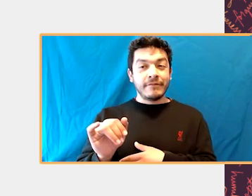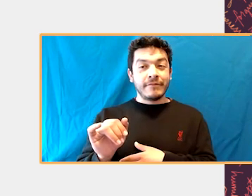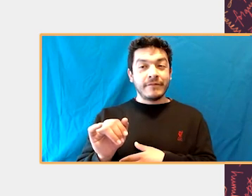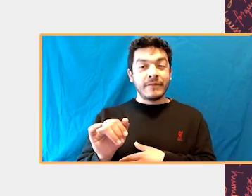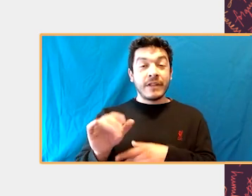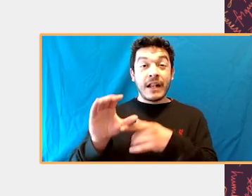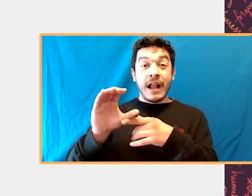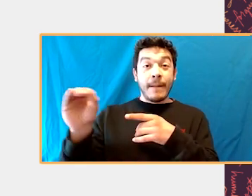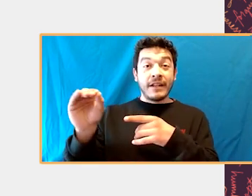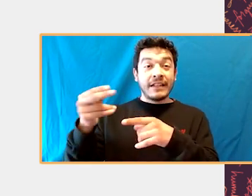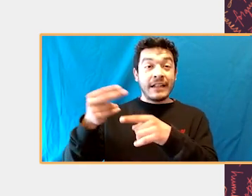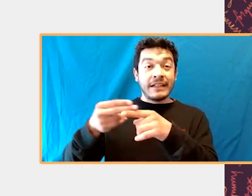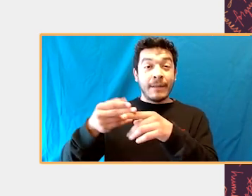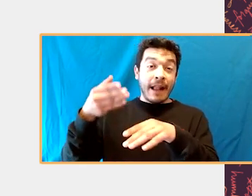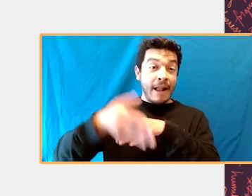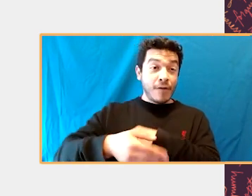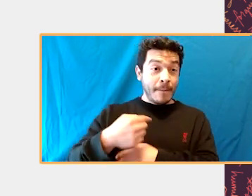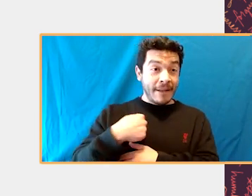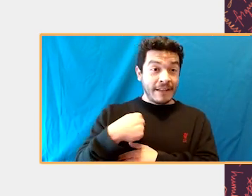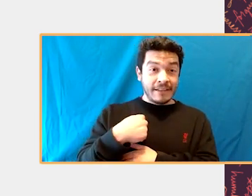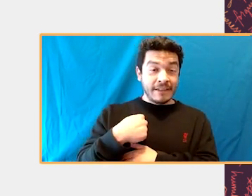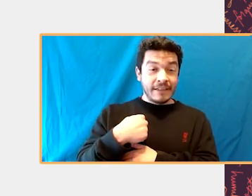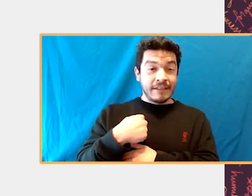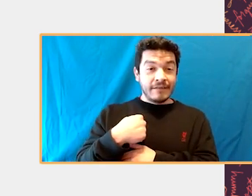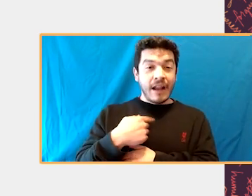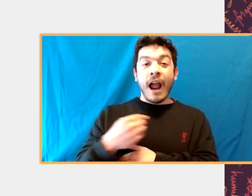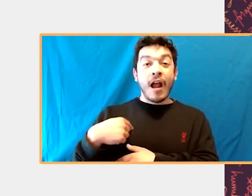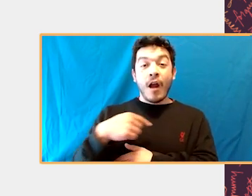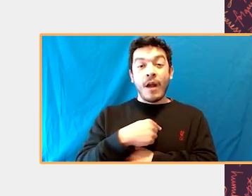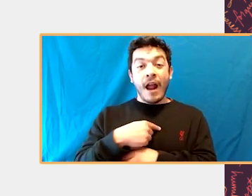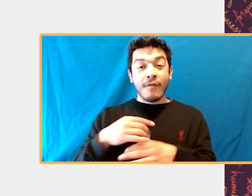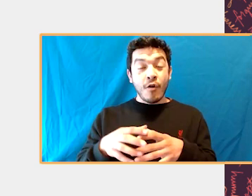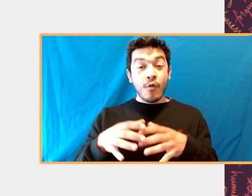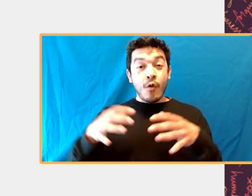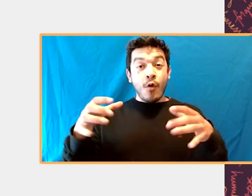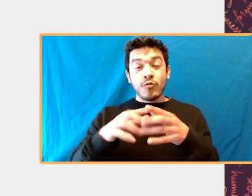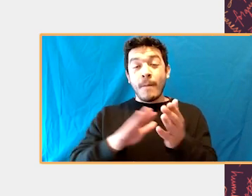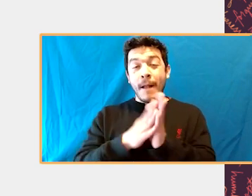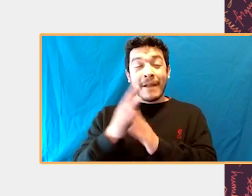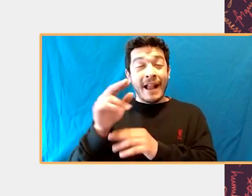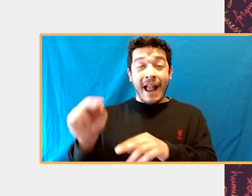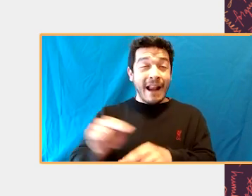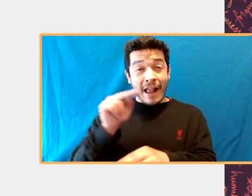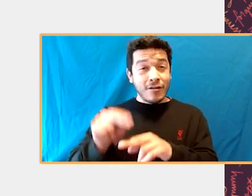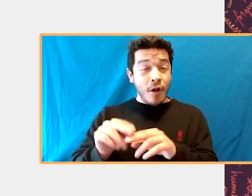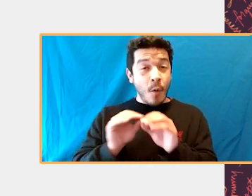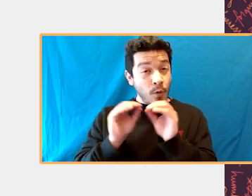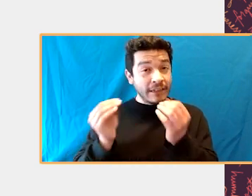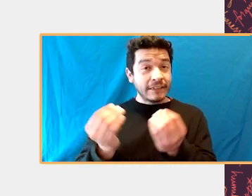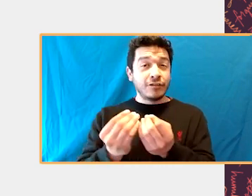the company is named after me and that we have grown to be a national organization,